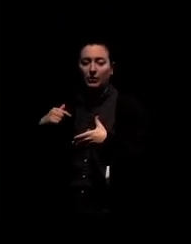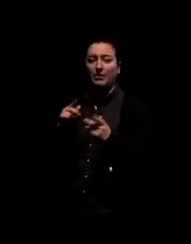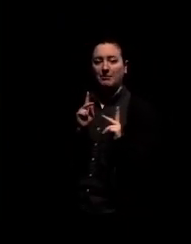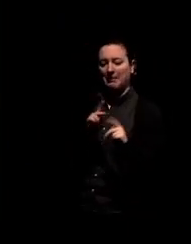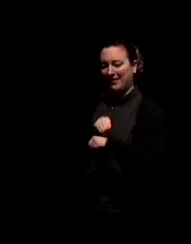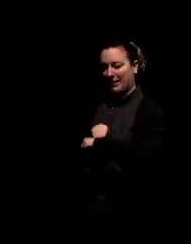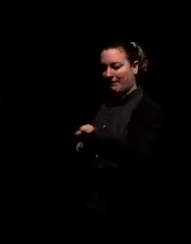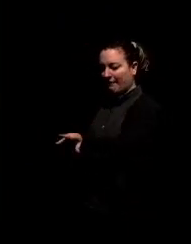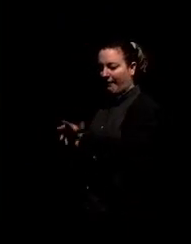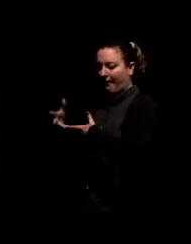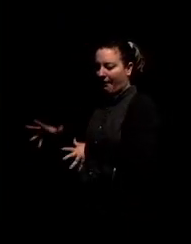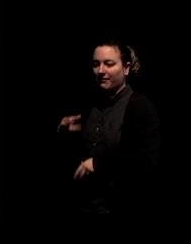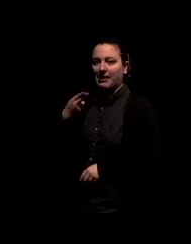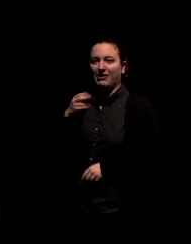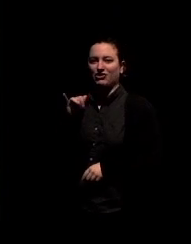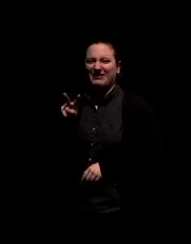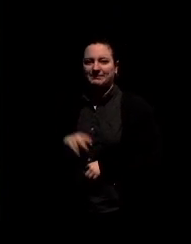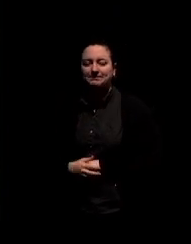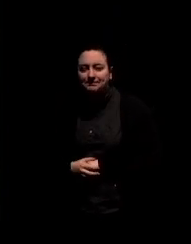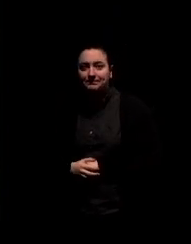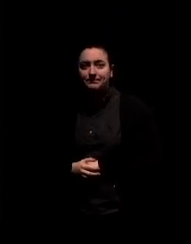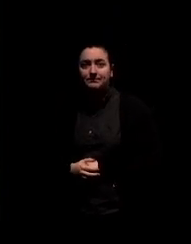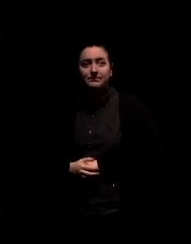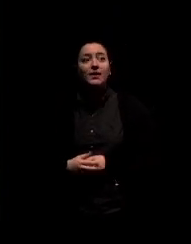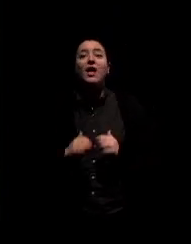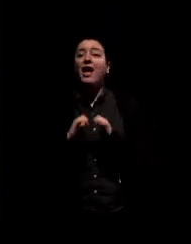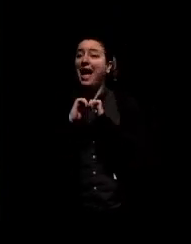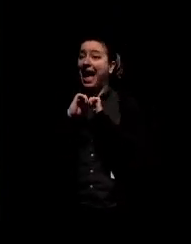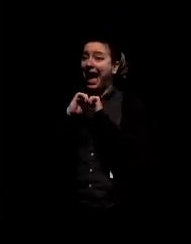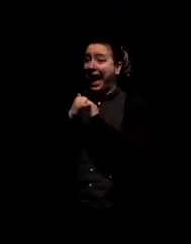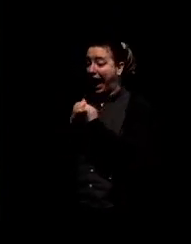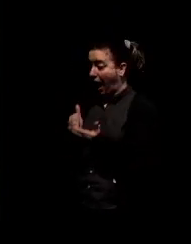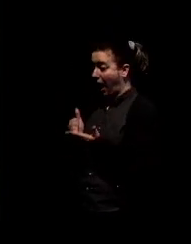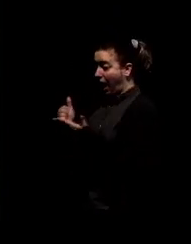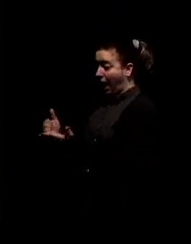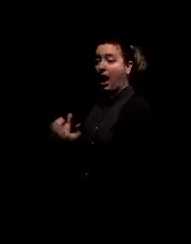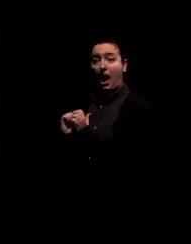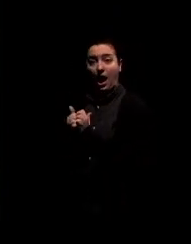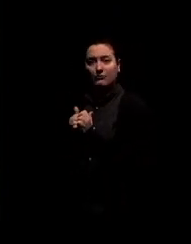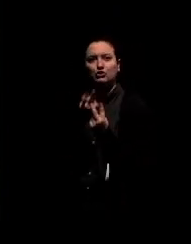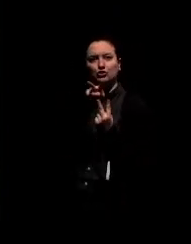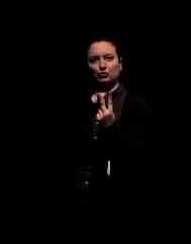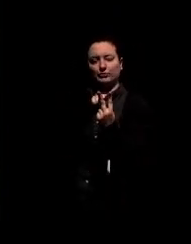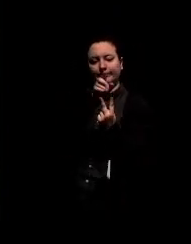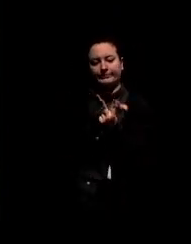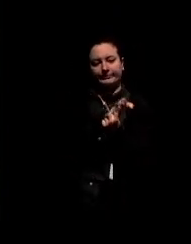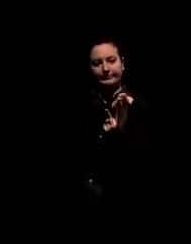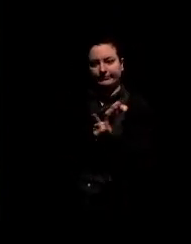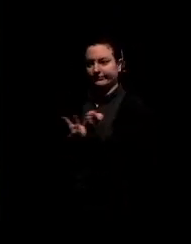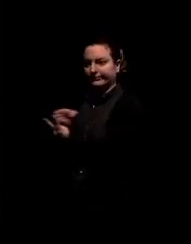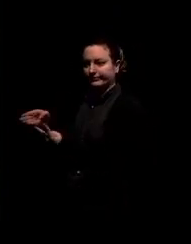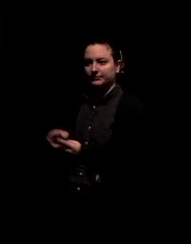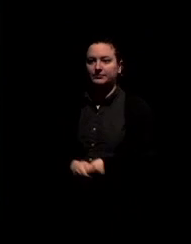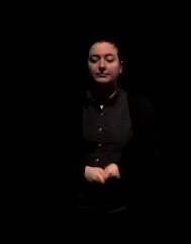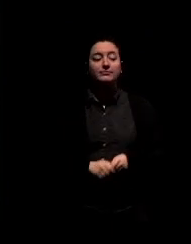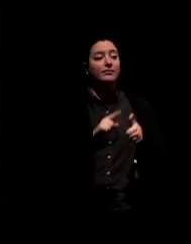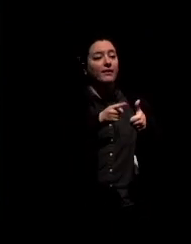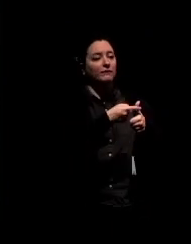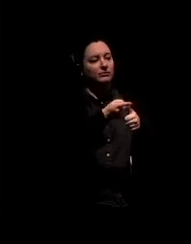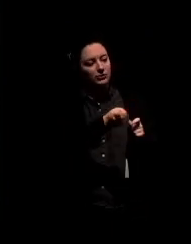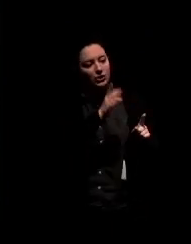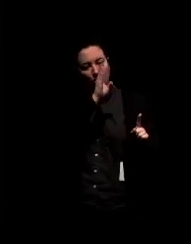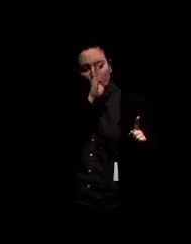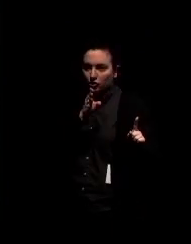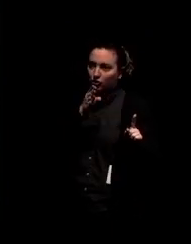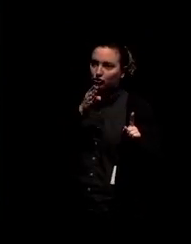healthcare. We deliver our mission in two ways that I'll be talking about today. The first is to the direct delivery of compassionate and